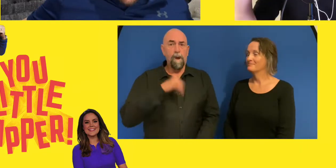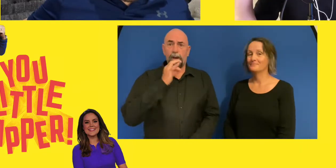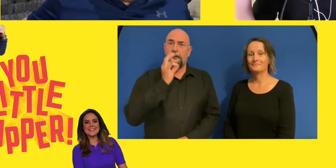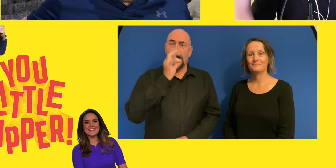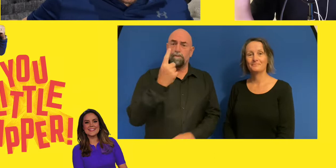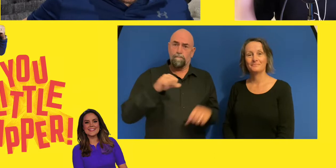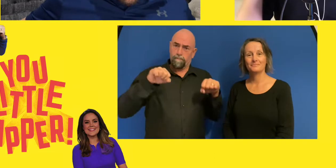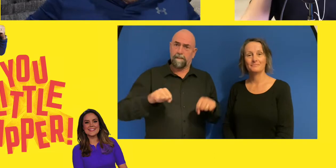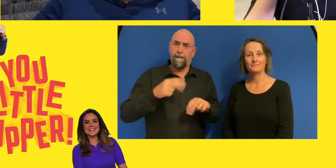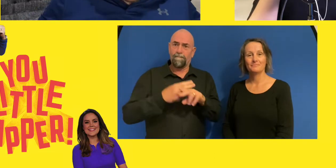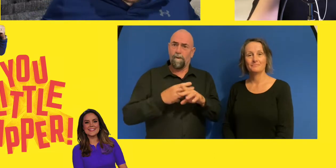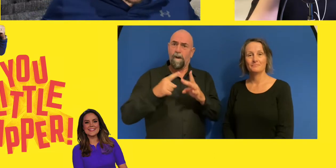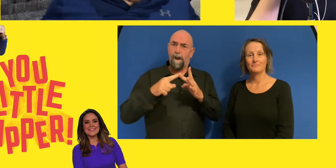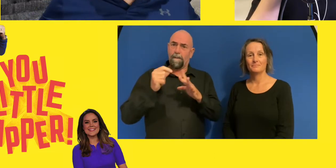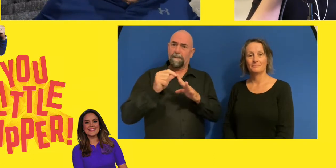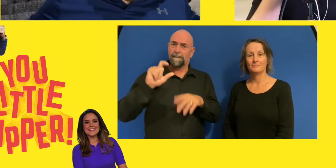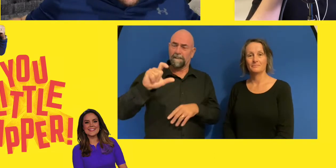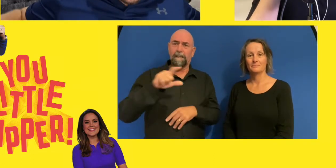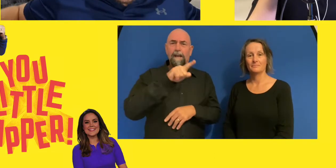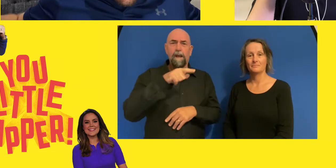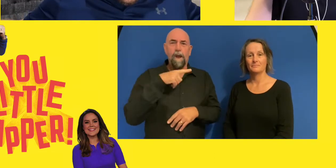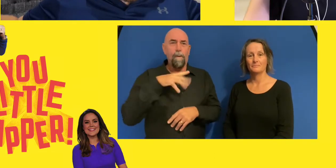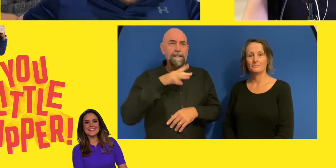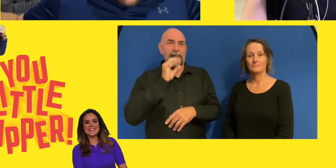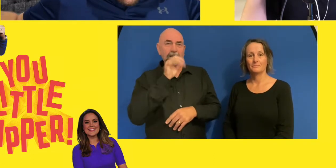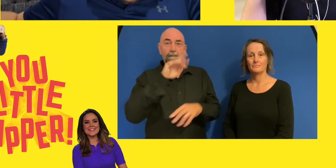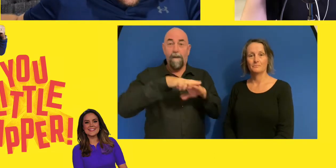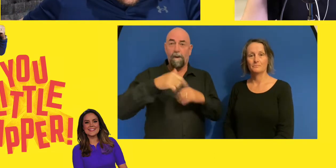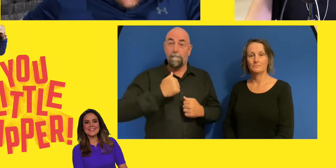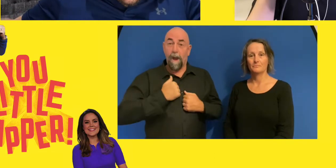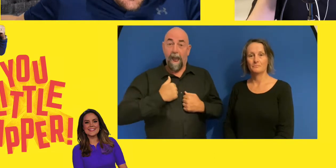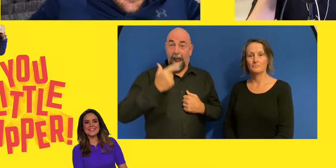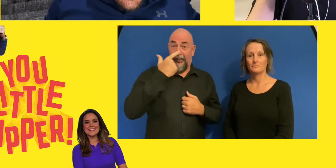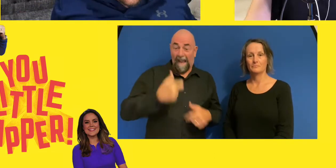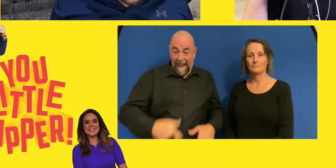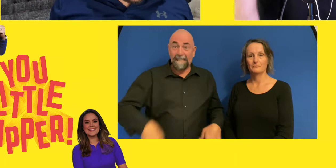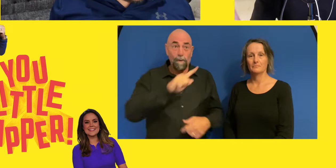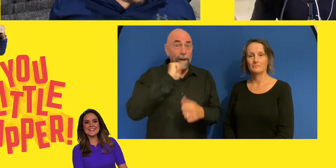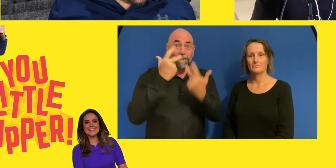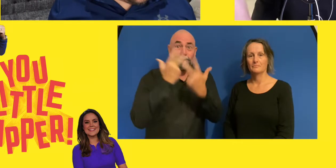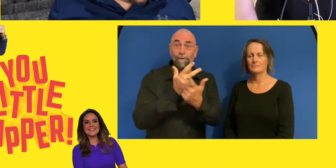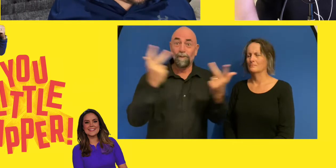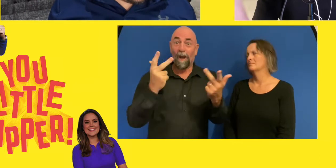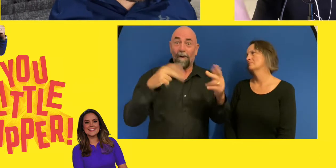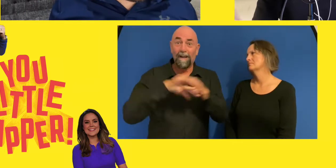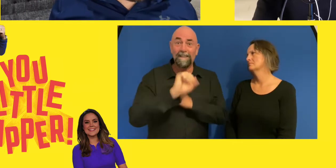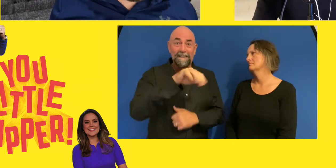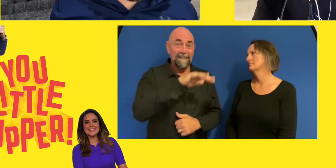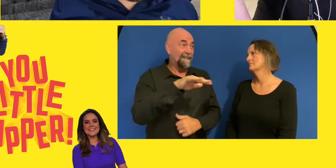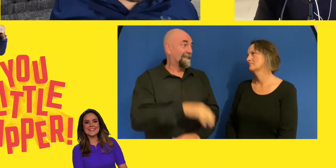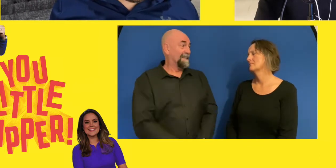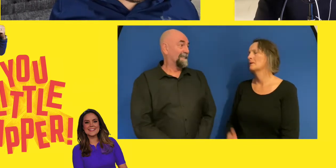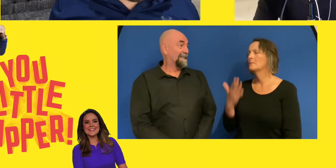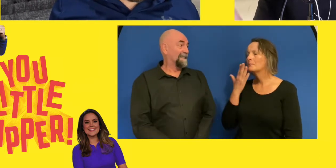International Paralympic Committee where he wants to display my historic superpowered lucky undies. Kurt, this is not a